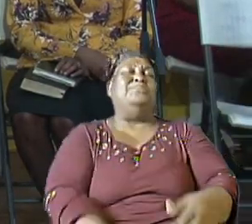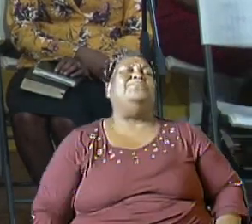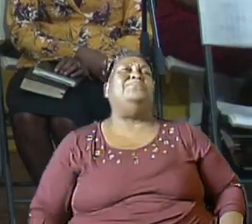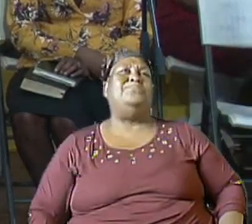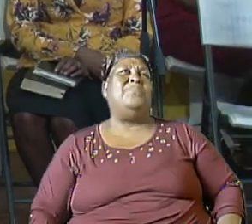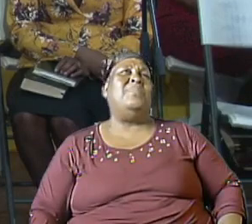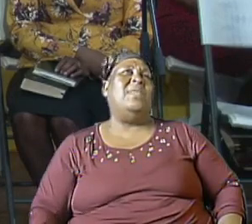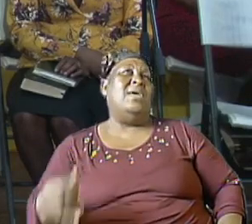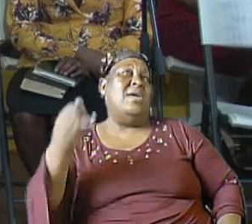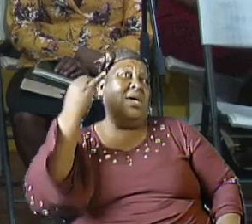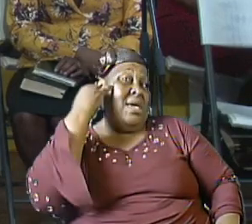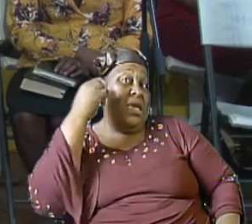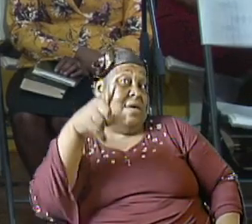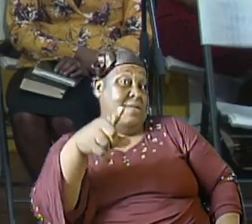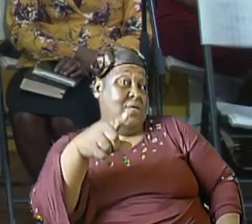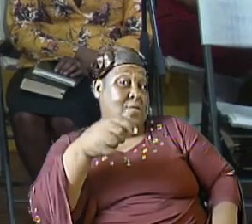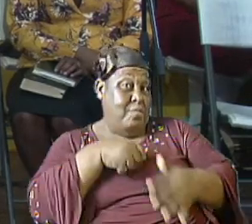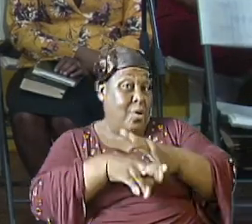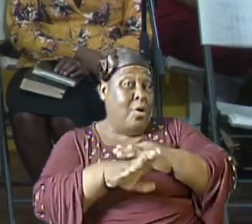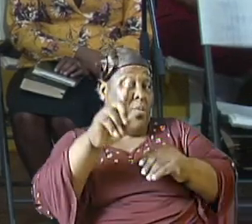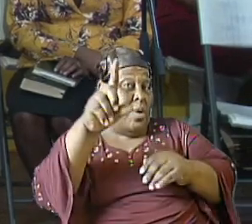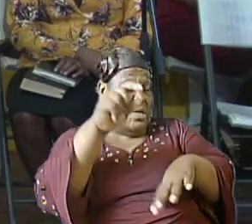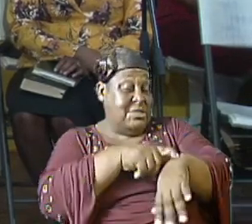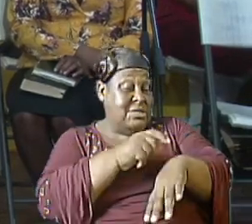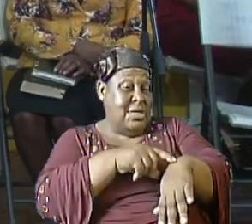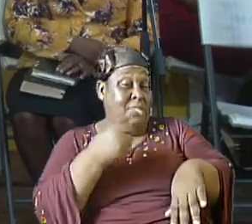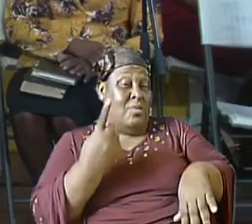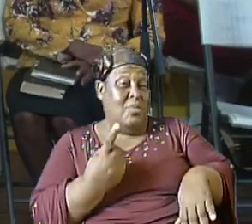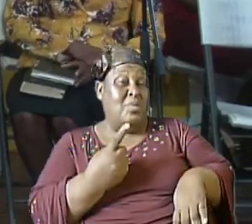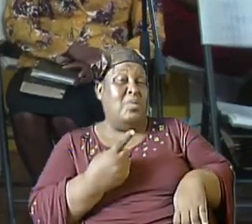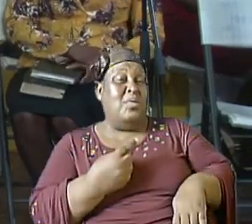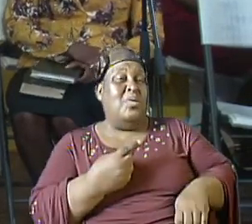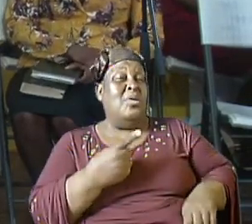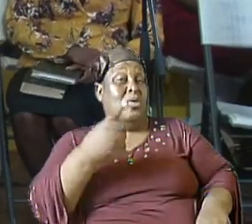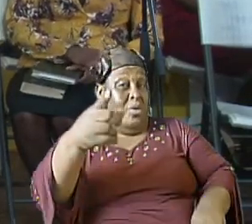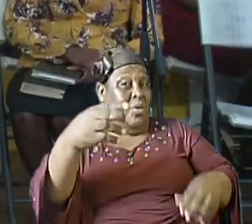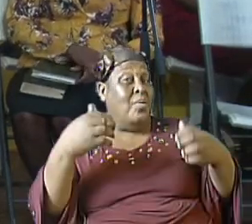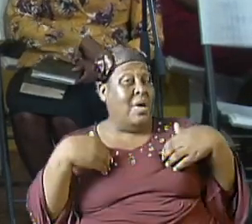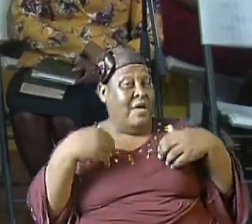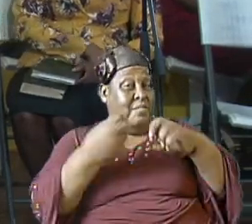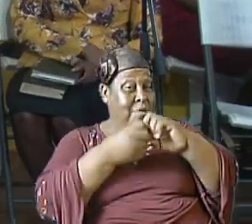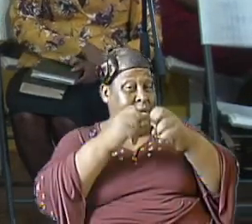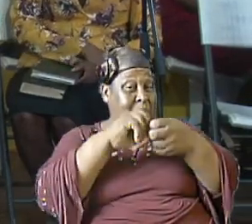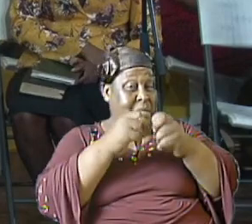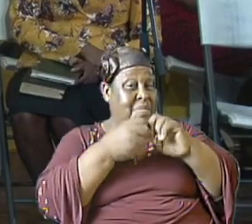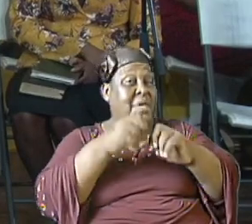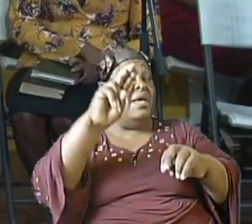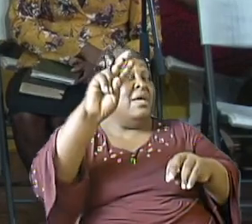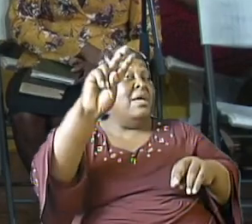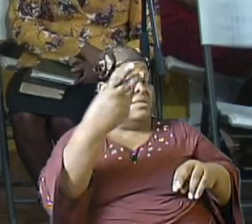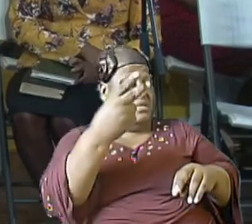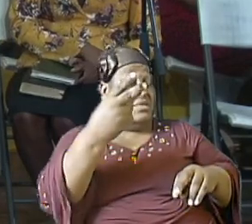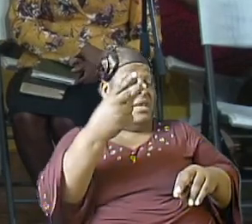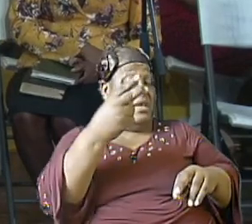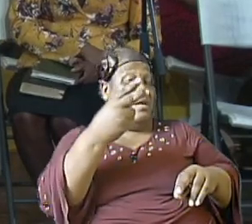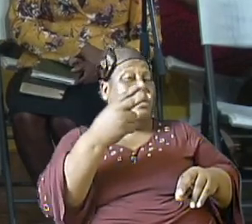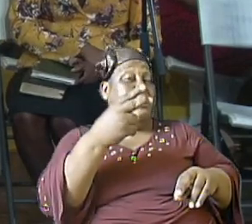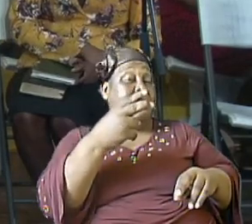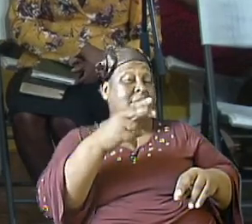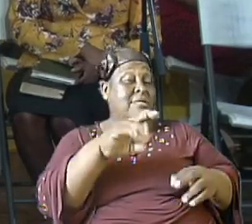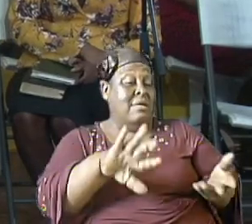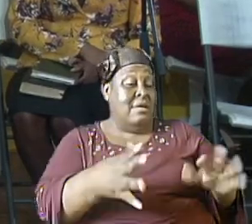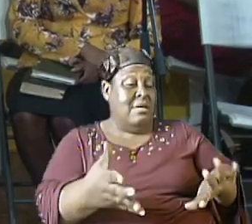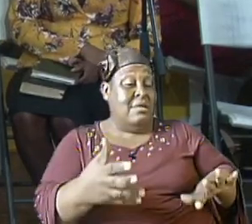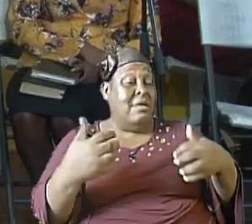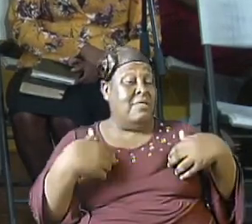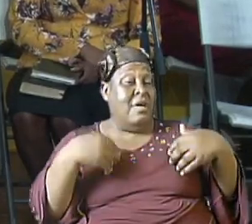If you were born one time only, then you have a problem. The second death has power over